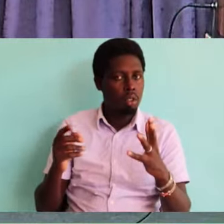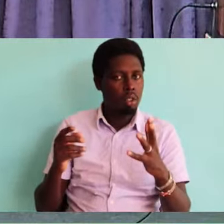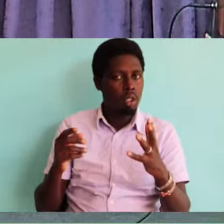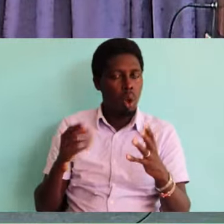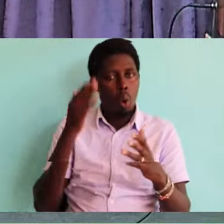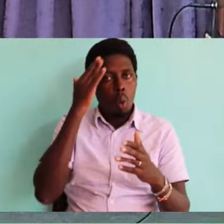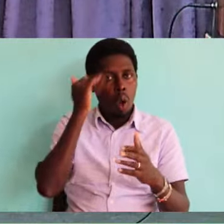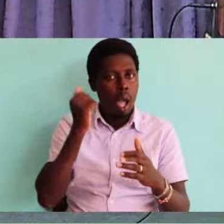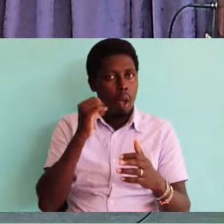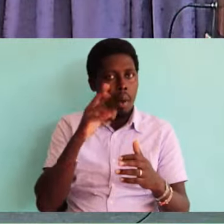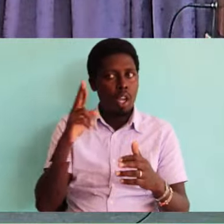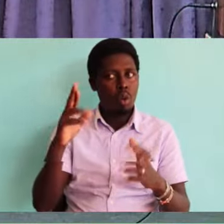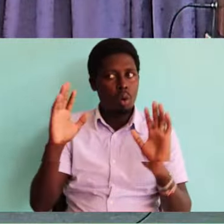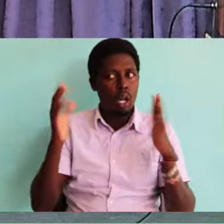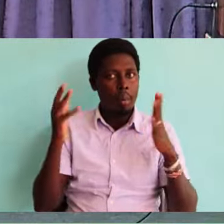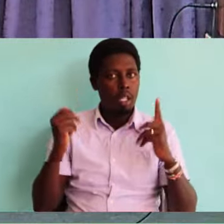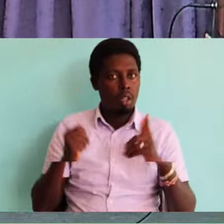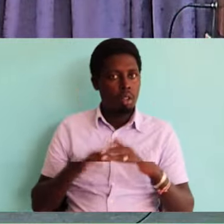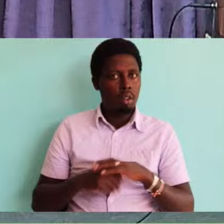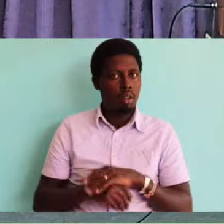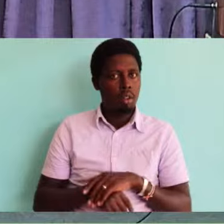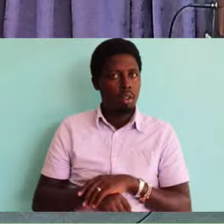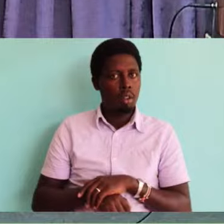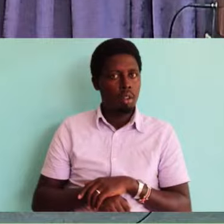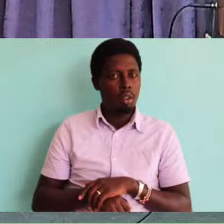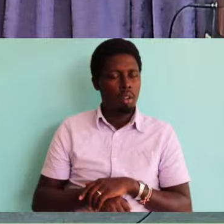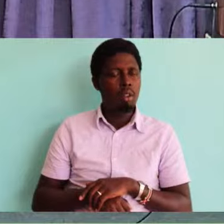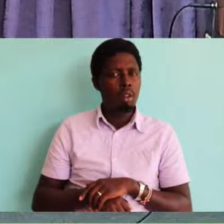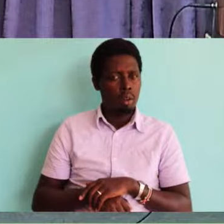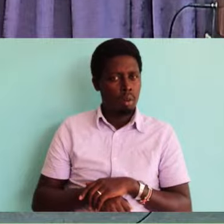you clapping? Okay.